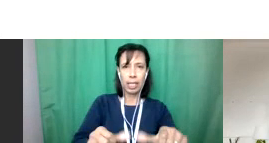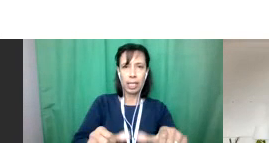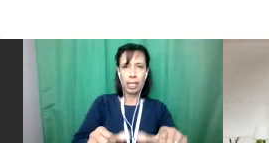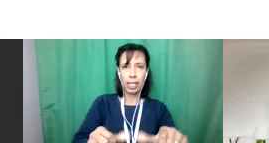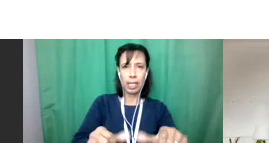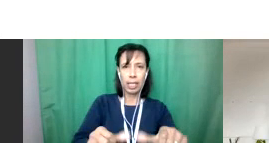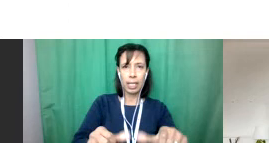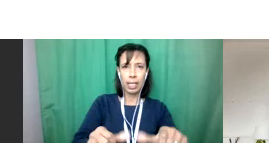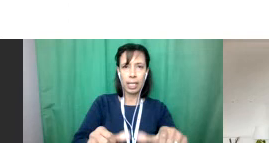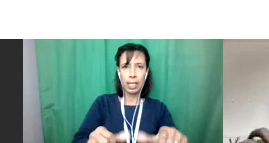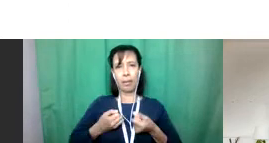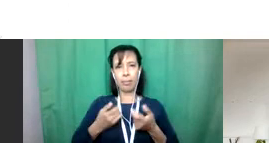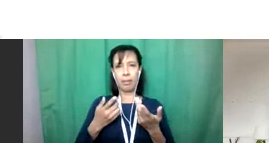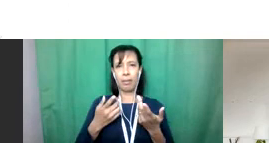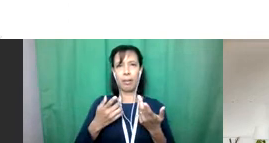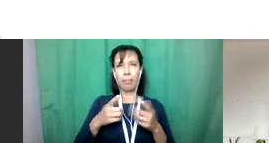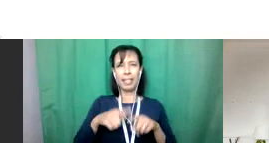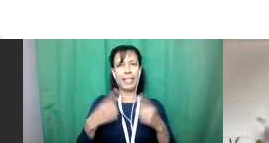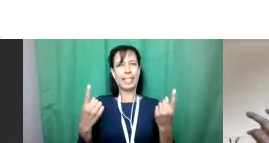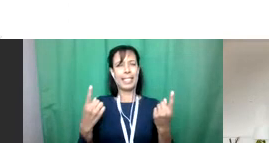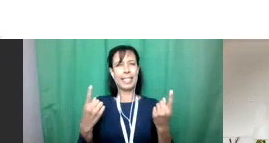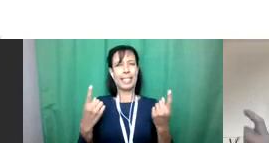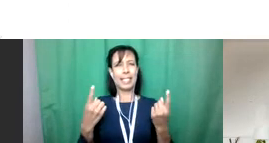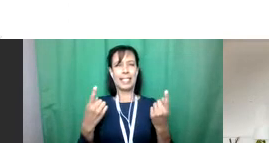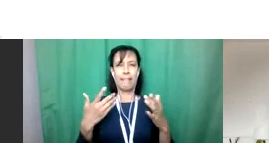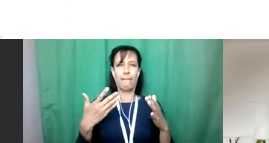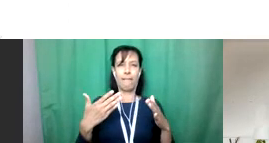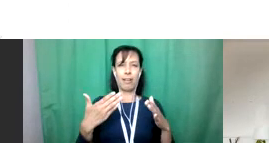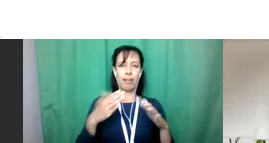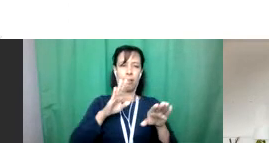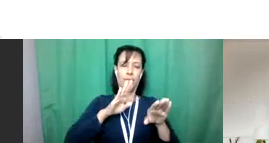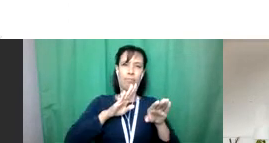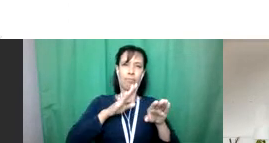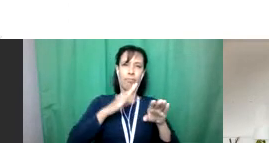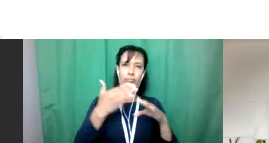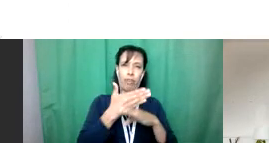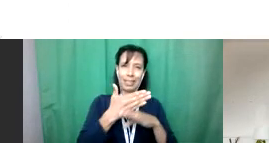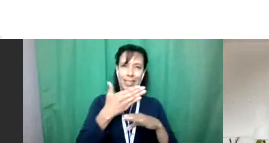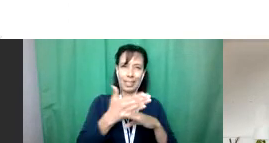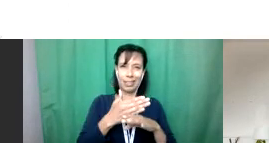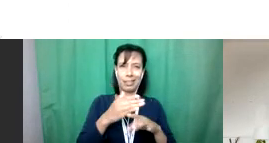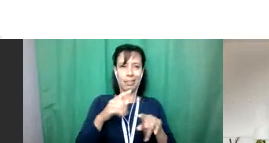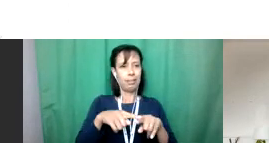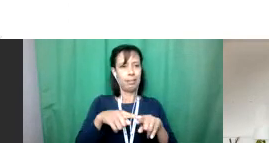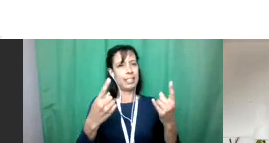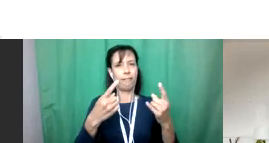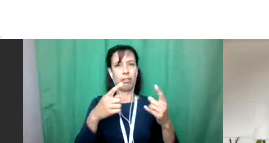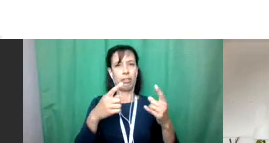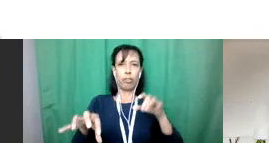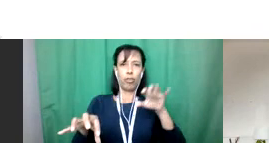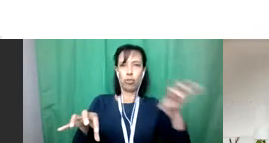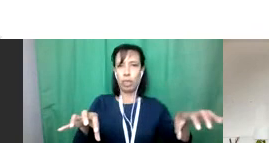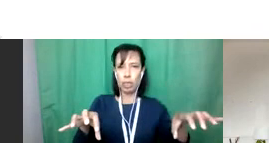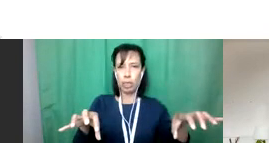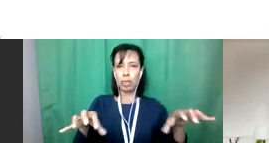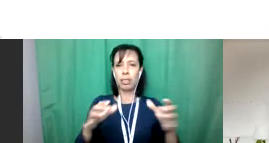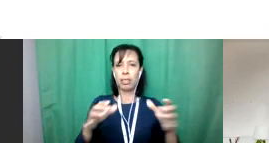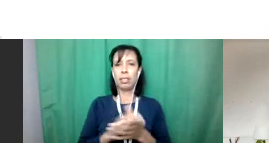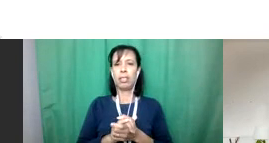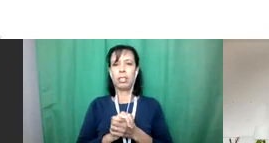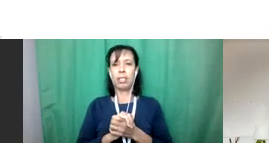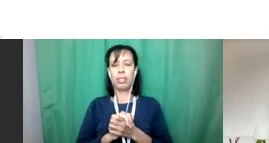practice in other countries, and that the relevance of that research from Finland and the other countries